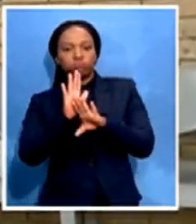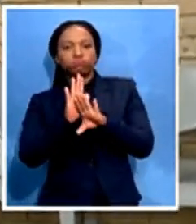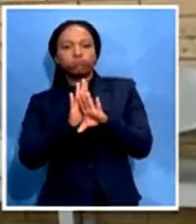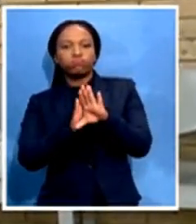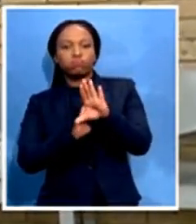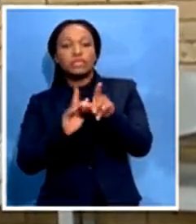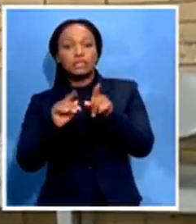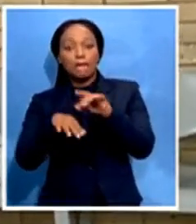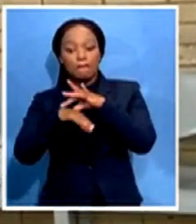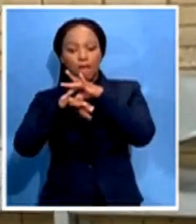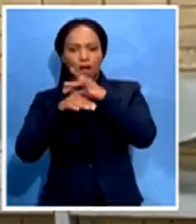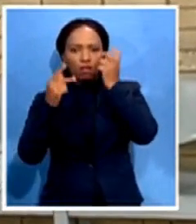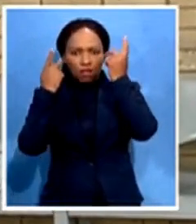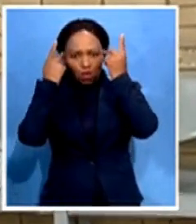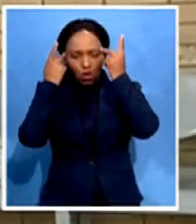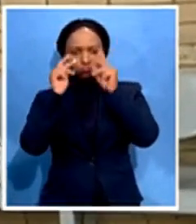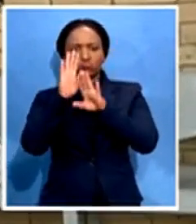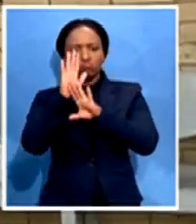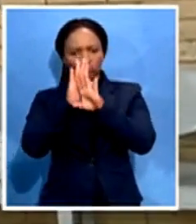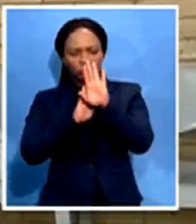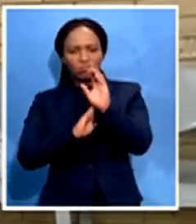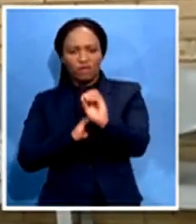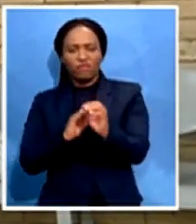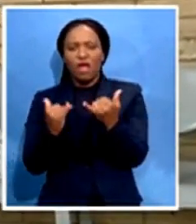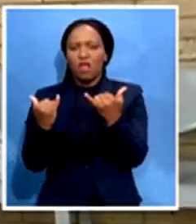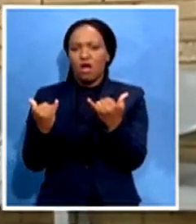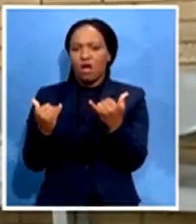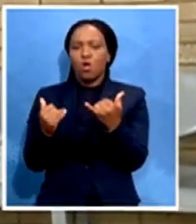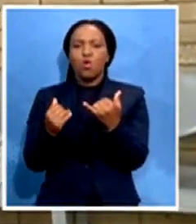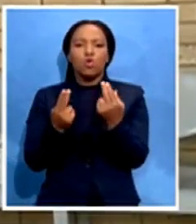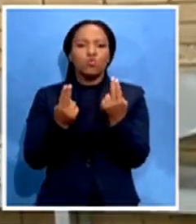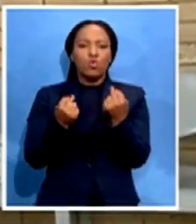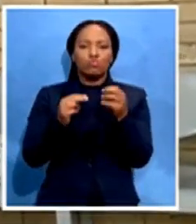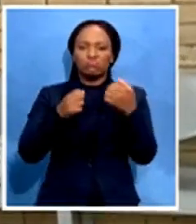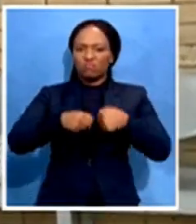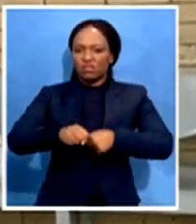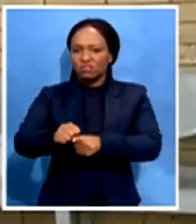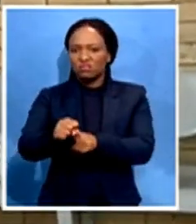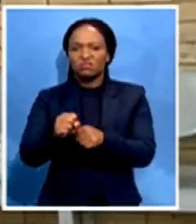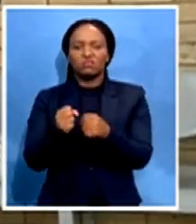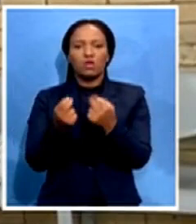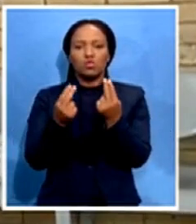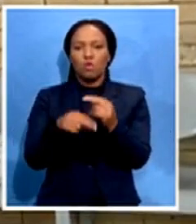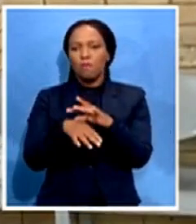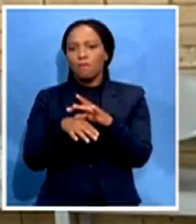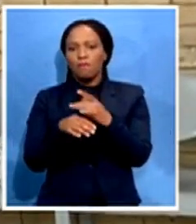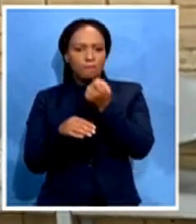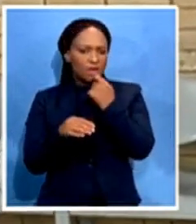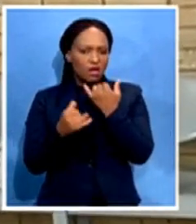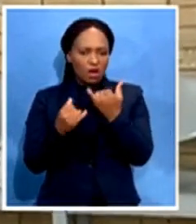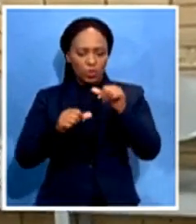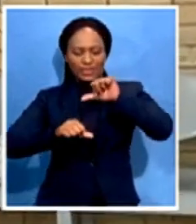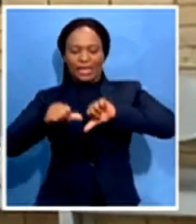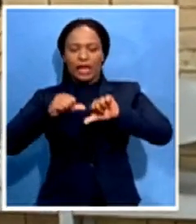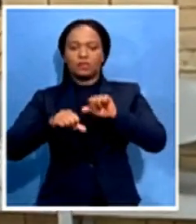We've got new strategies, new medications, a lot more science behind what we do. The one thing that I think that